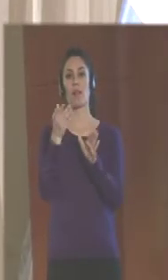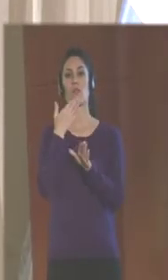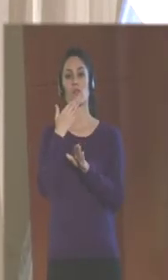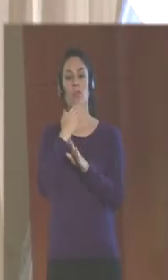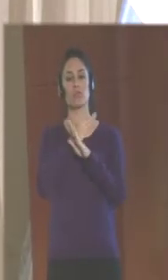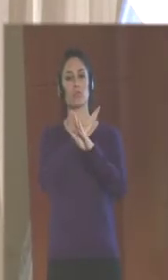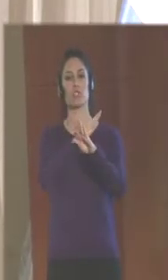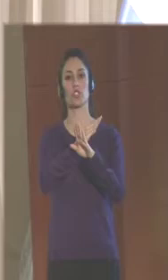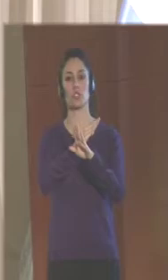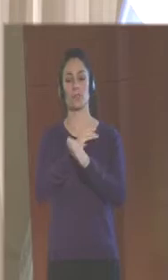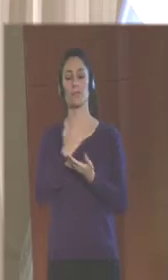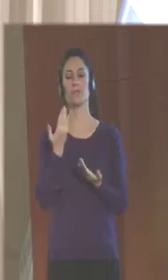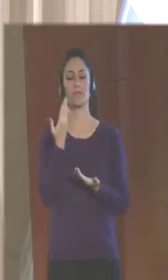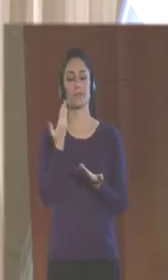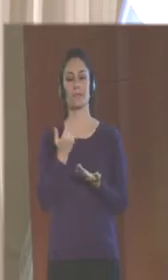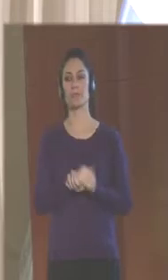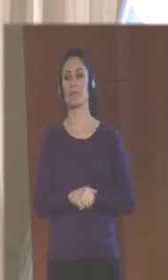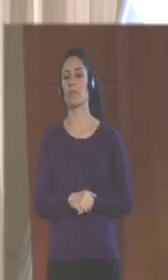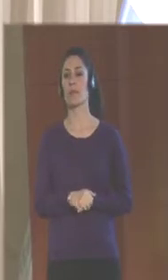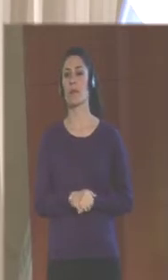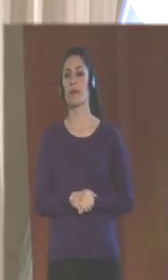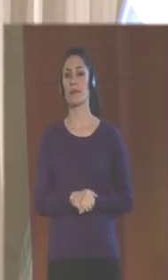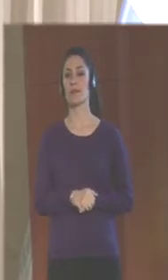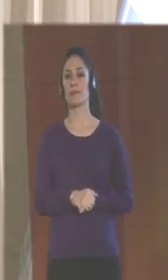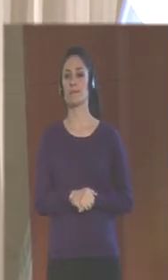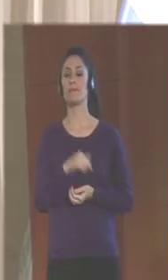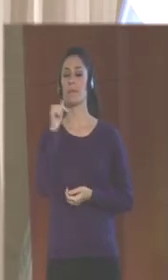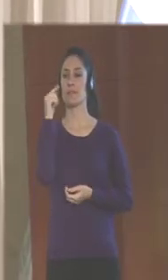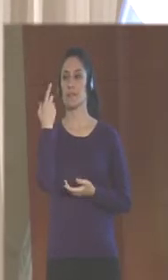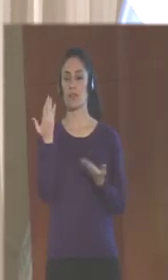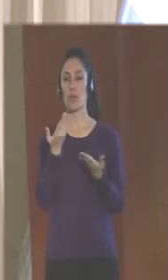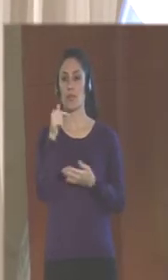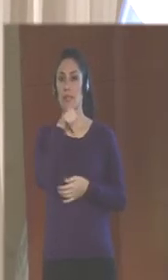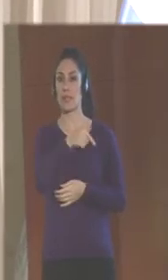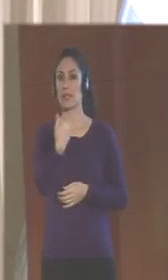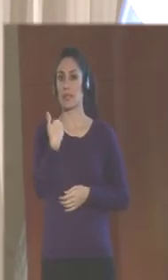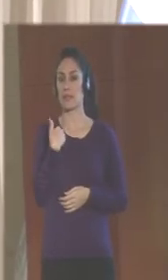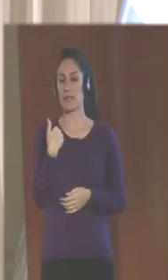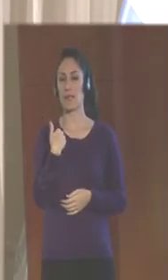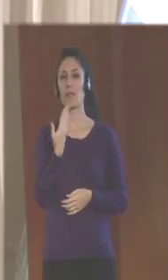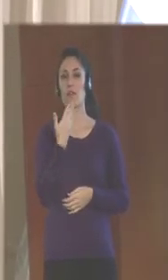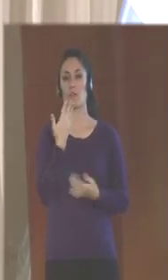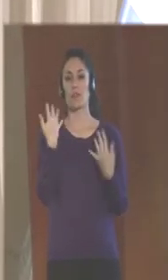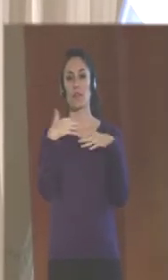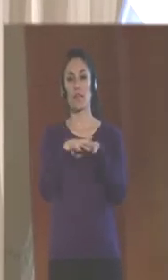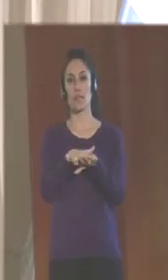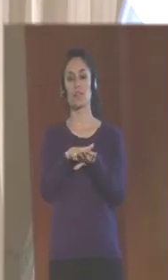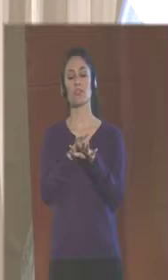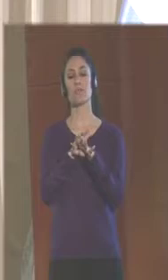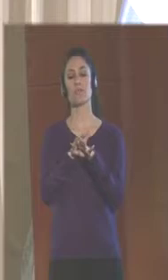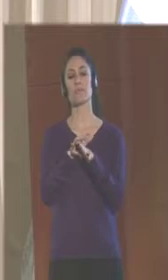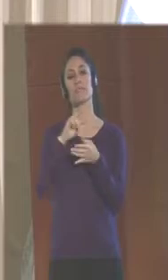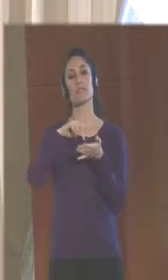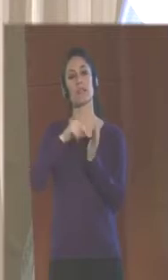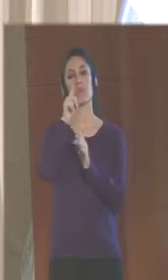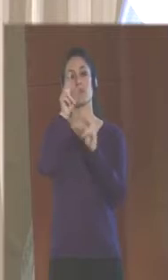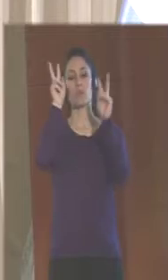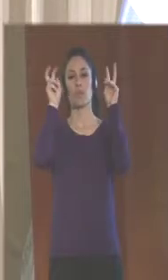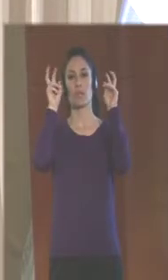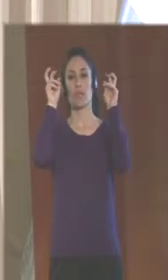general law for civil protection, where it is established that